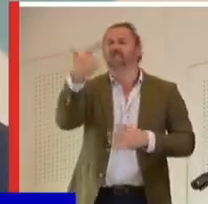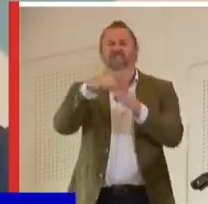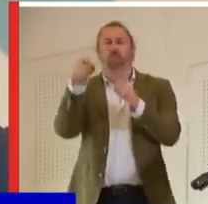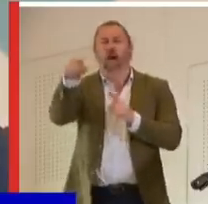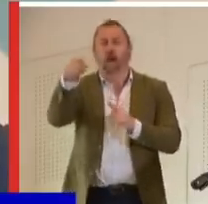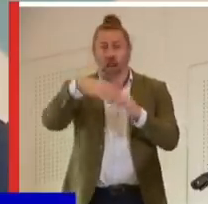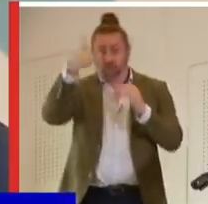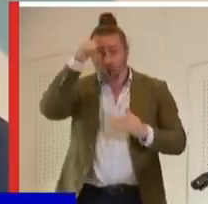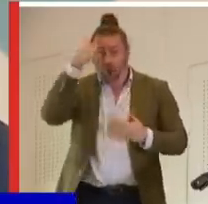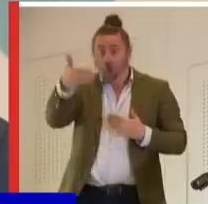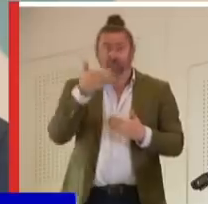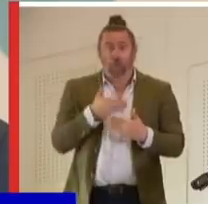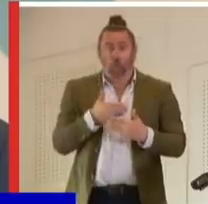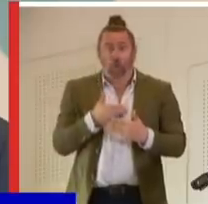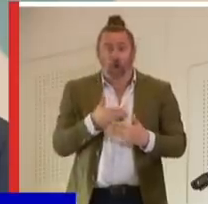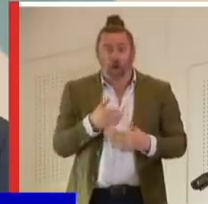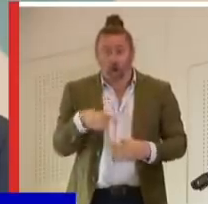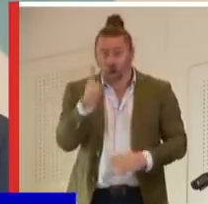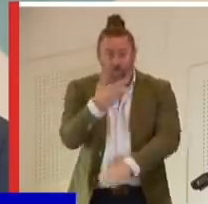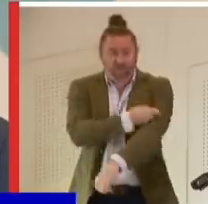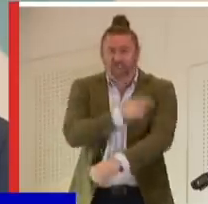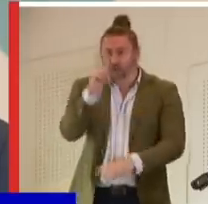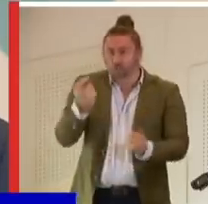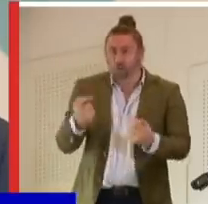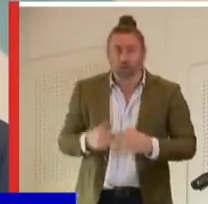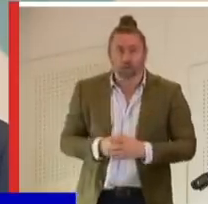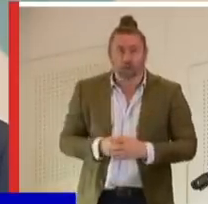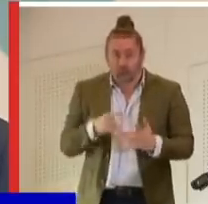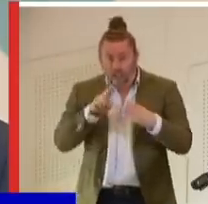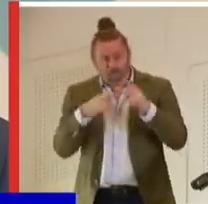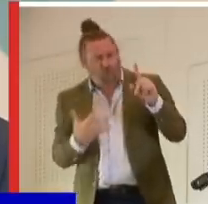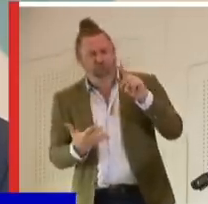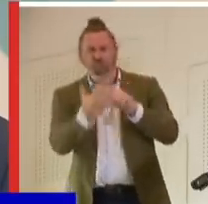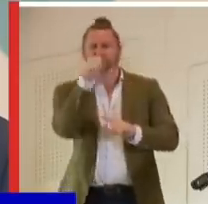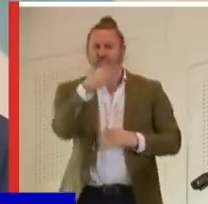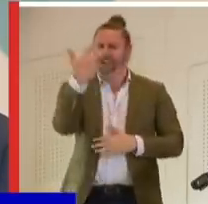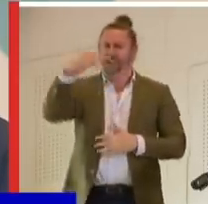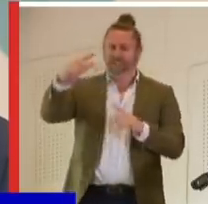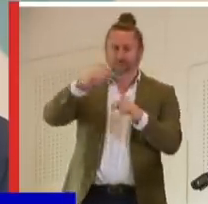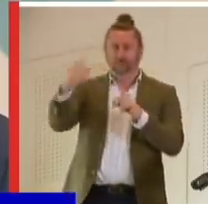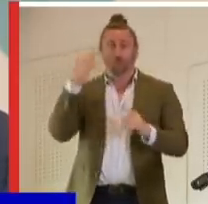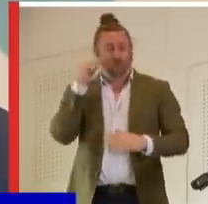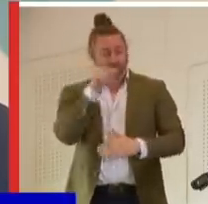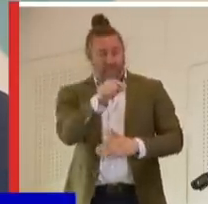17th of December, get vaccinated now. And if we meet those targets sooner, we'll be able to bring